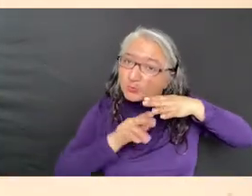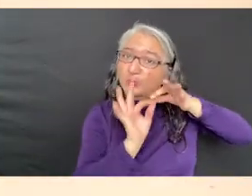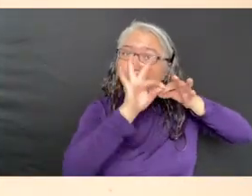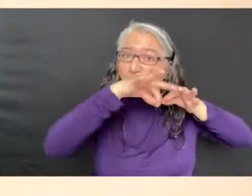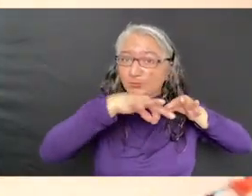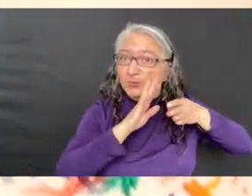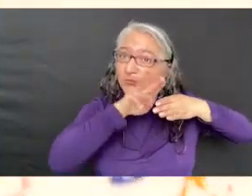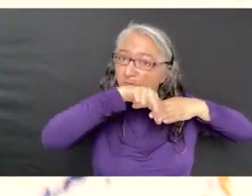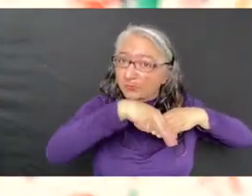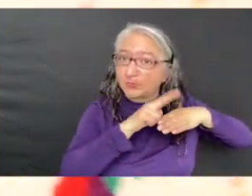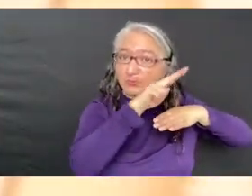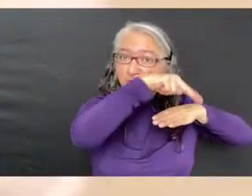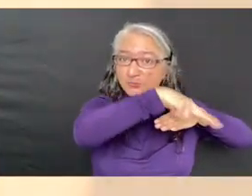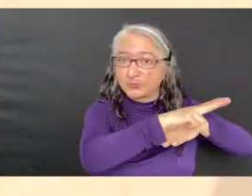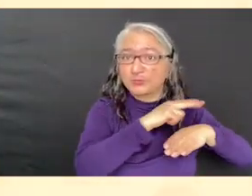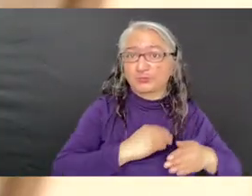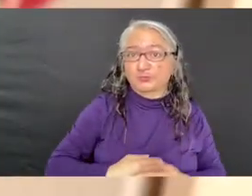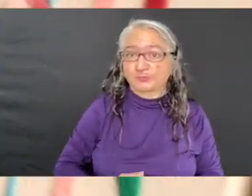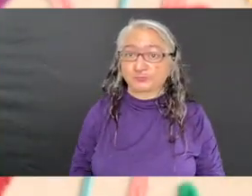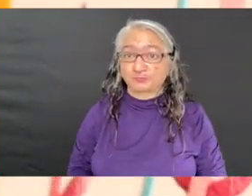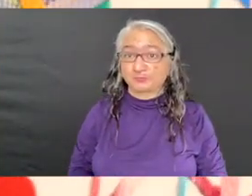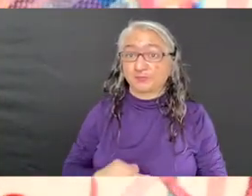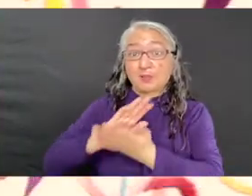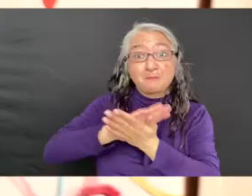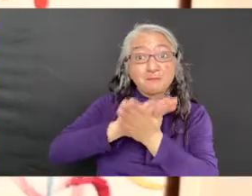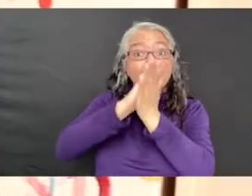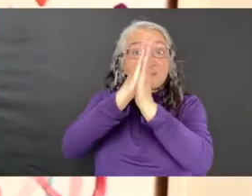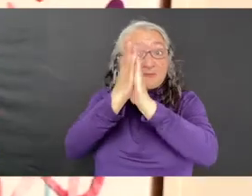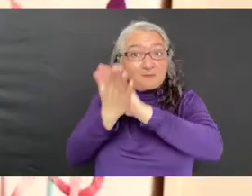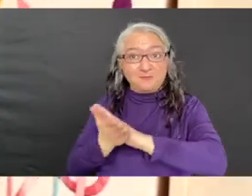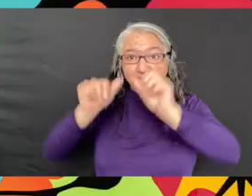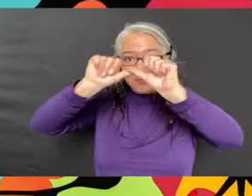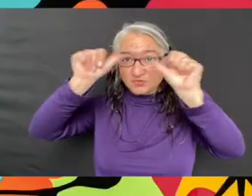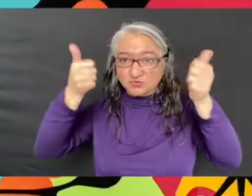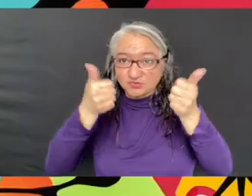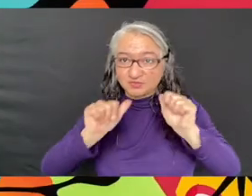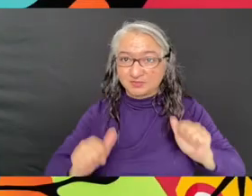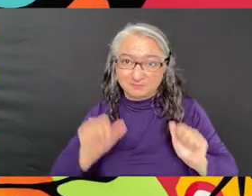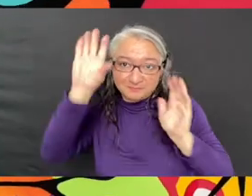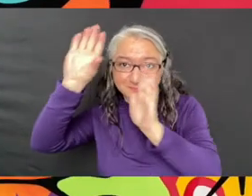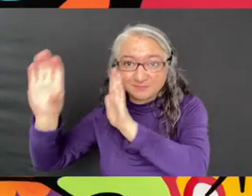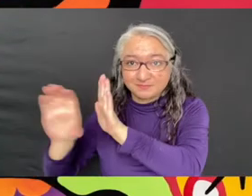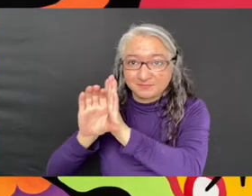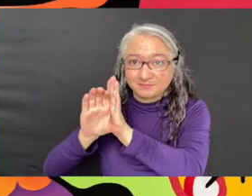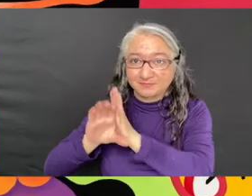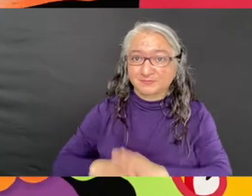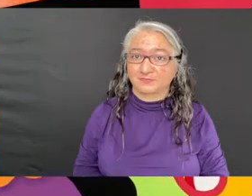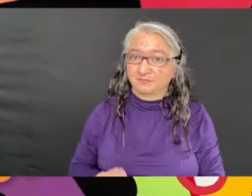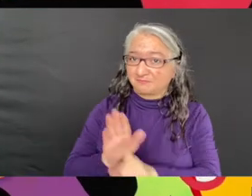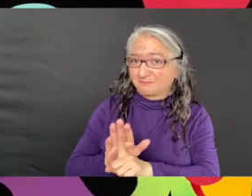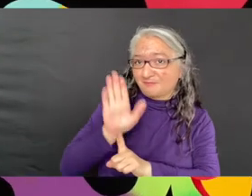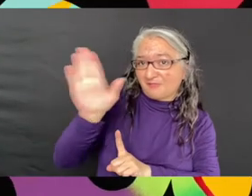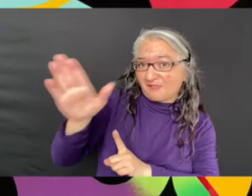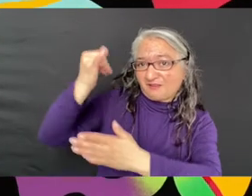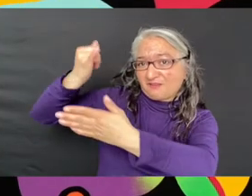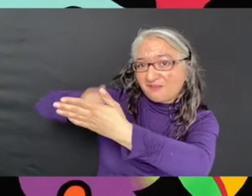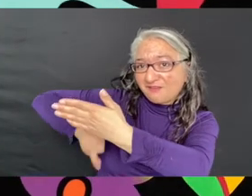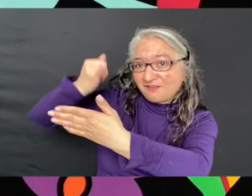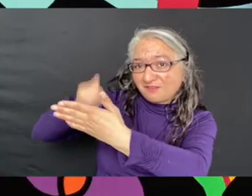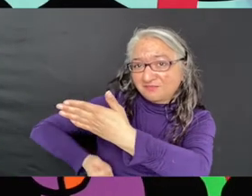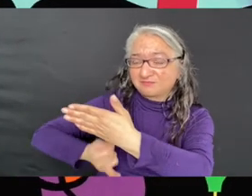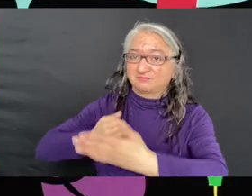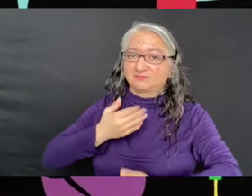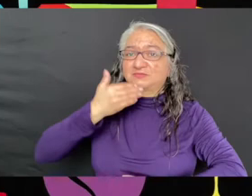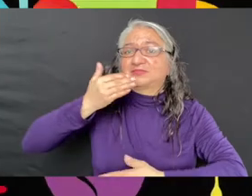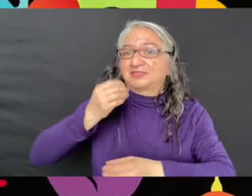to create the shape and the image. Each canvas is a world of Iwasaki's